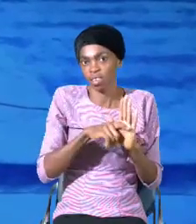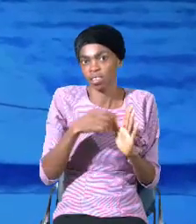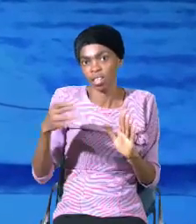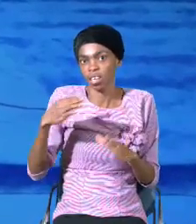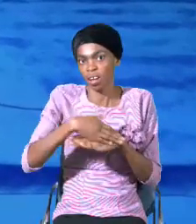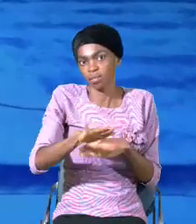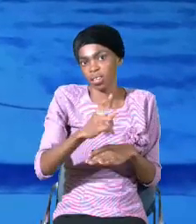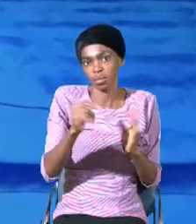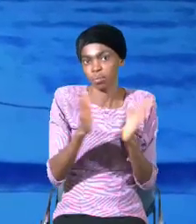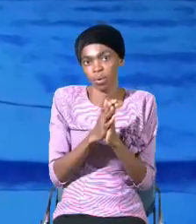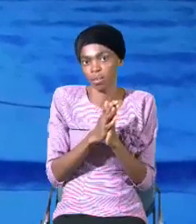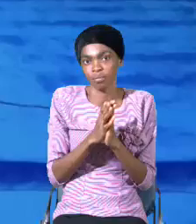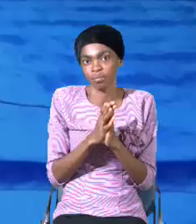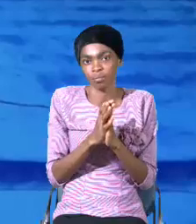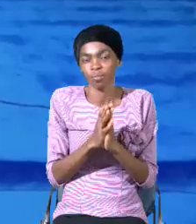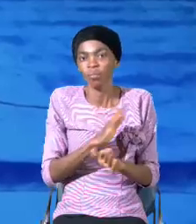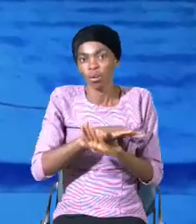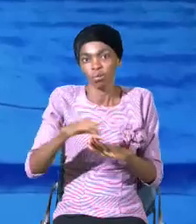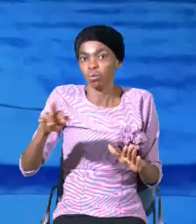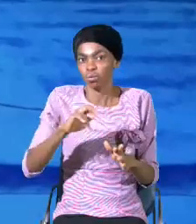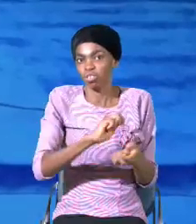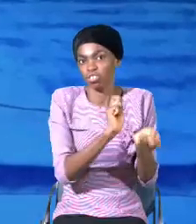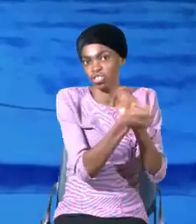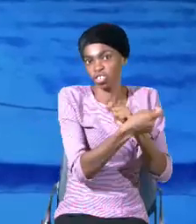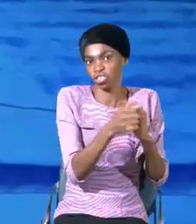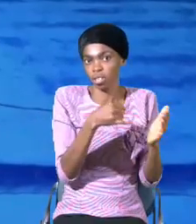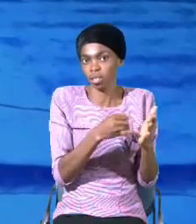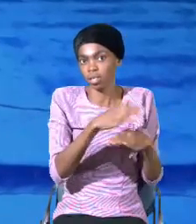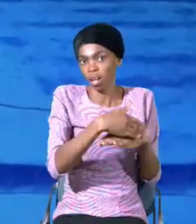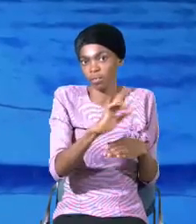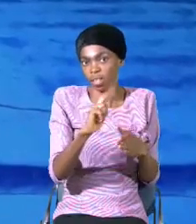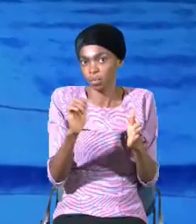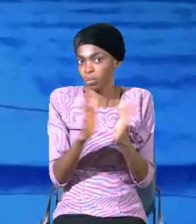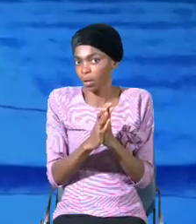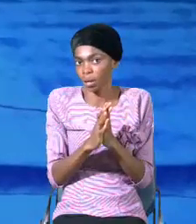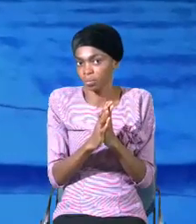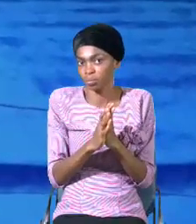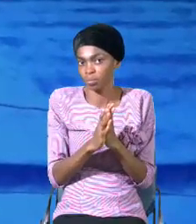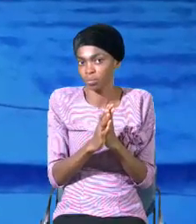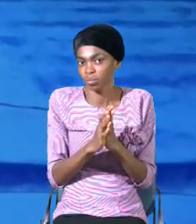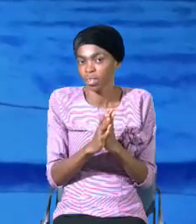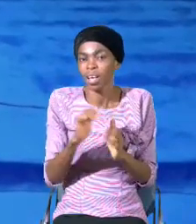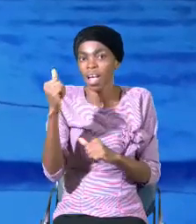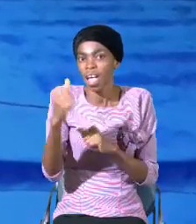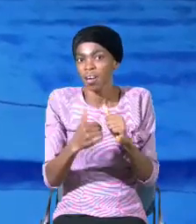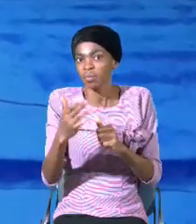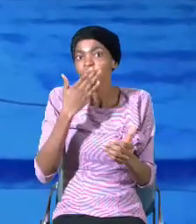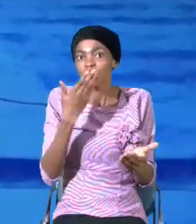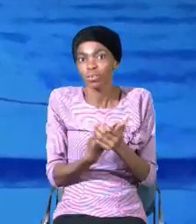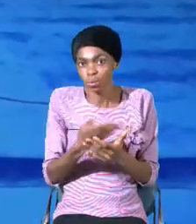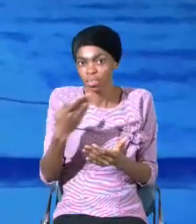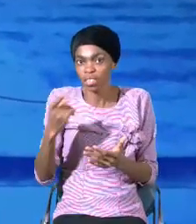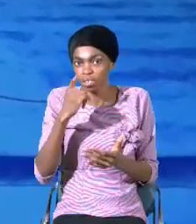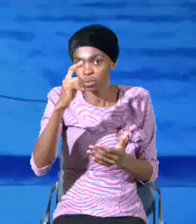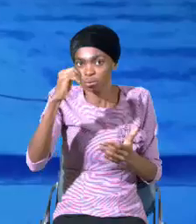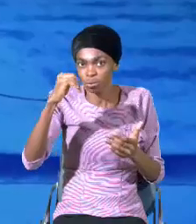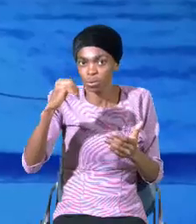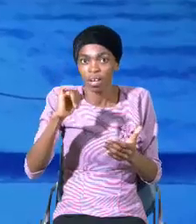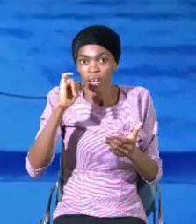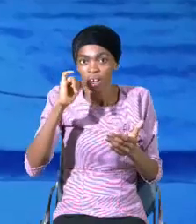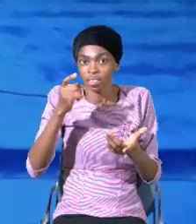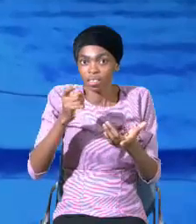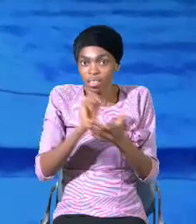prayer. Don't reverse it after the prayer. Every good thing that comes out